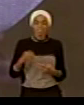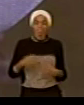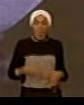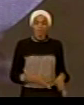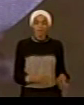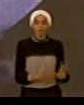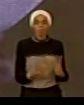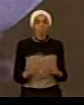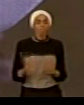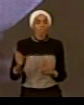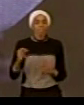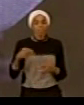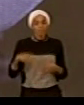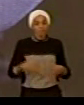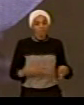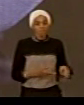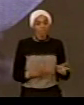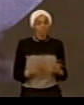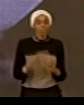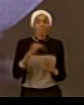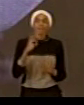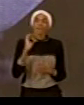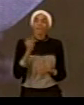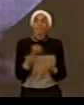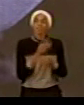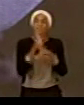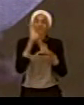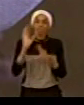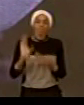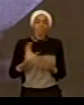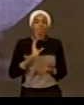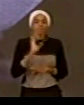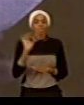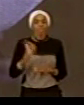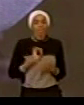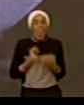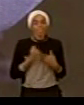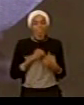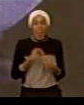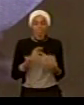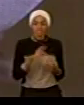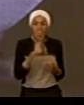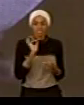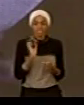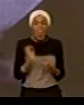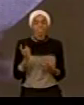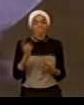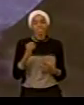chosen the way of Calvary?